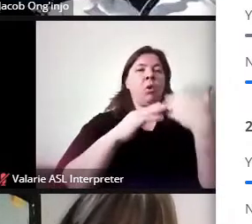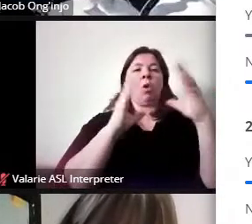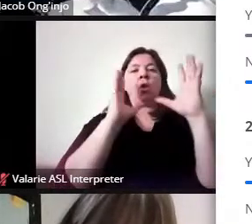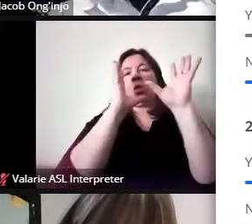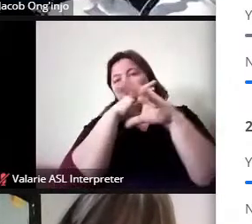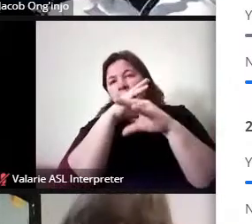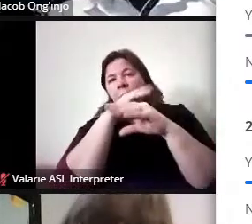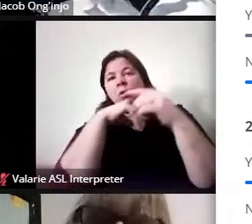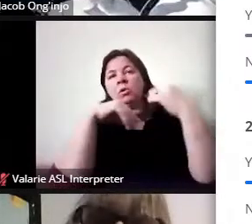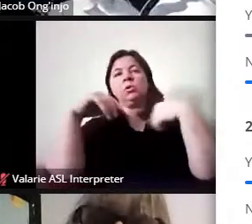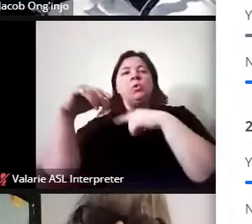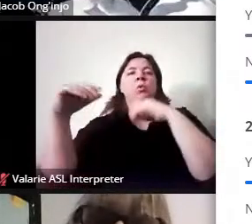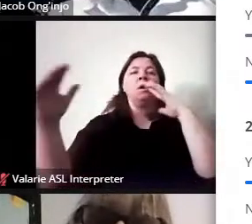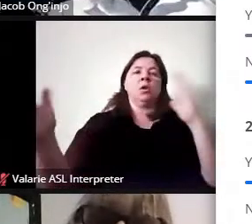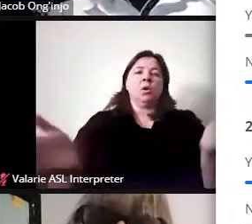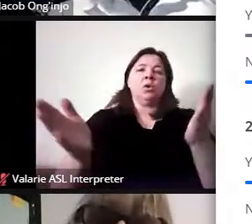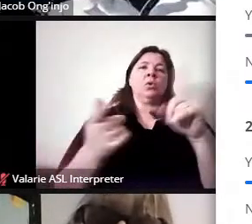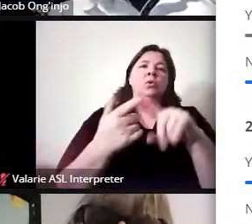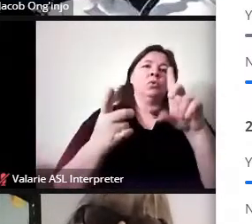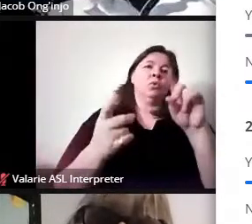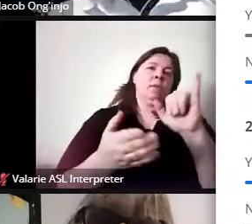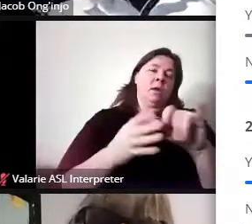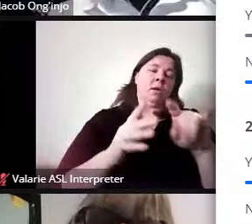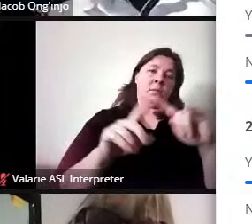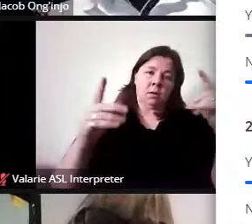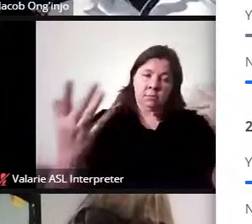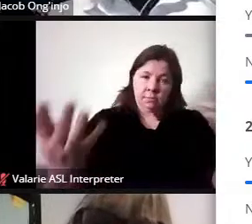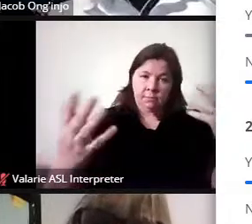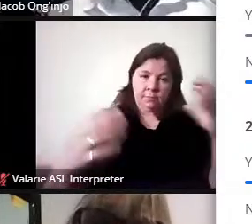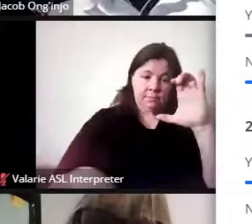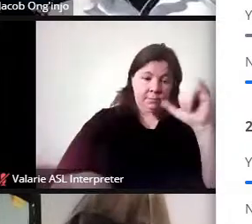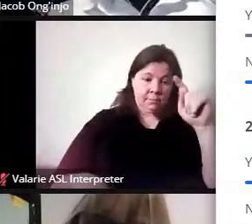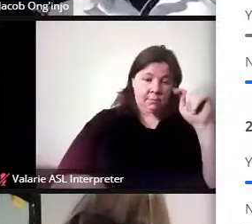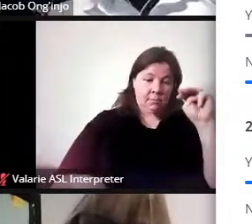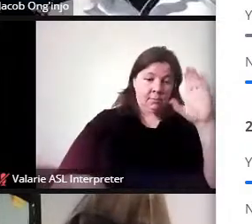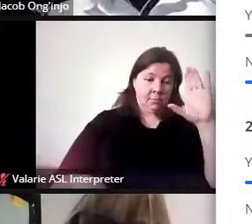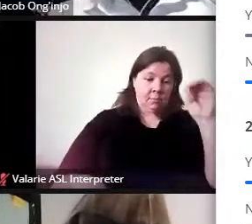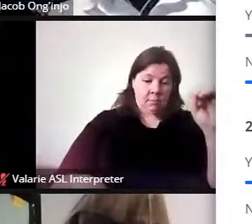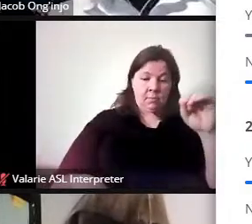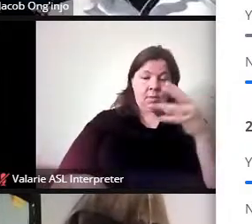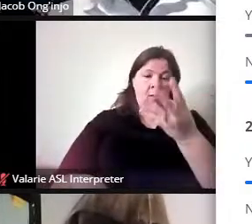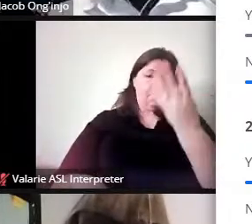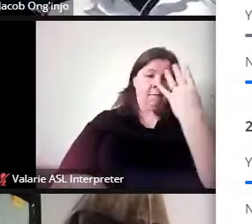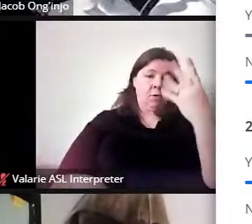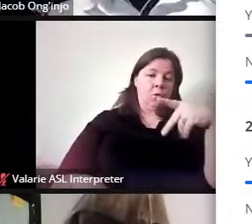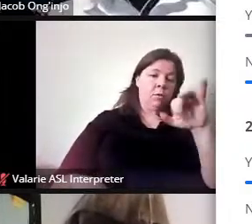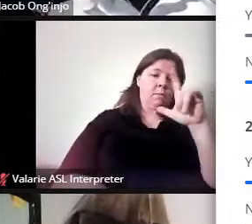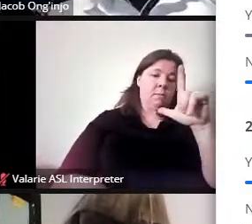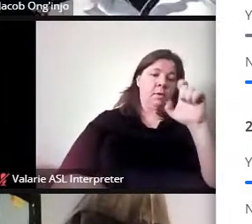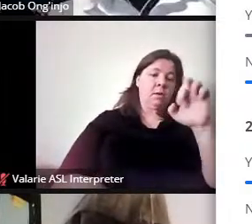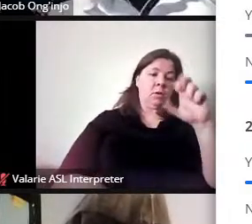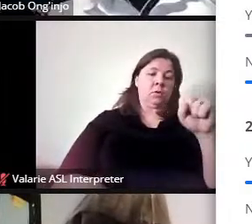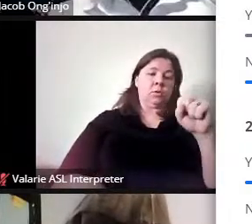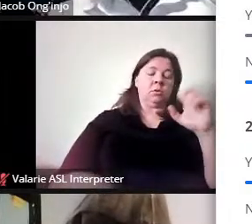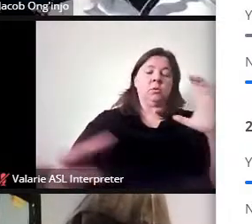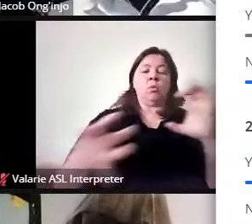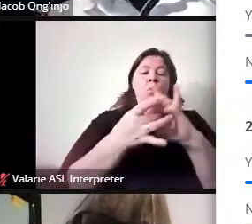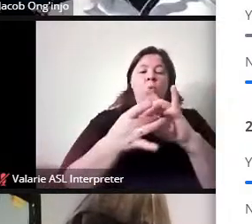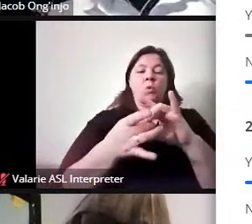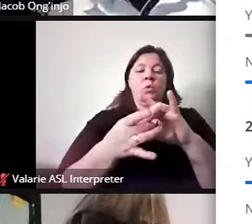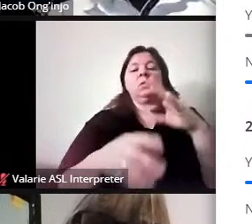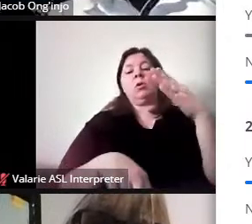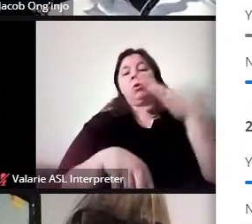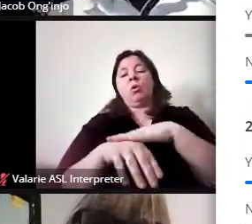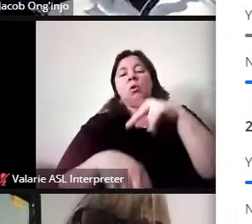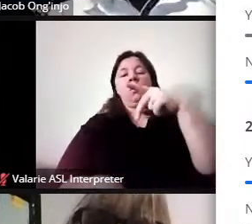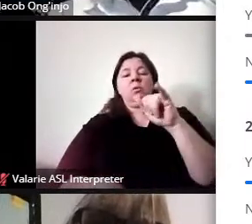webinars. We really encourage you to do that. But Catmo is the 4 pillars that hold Onpassive together. The C